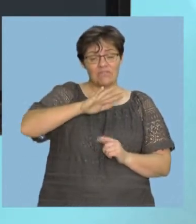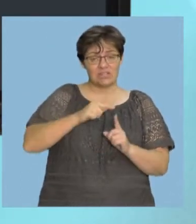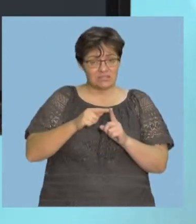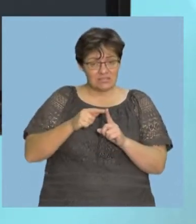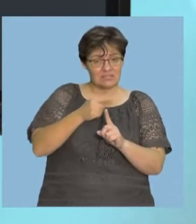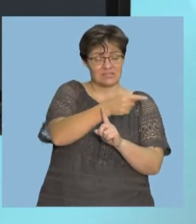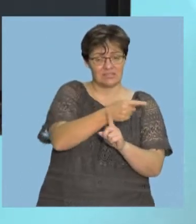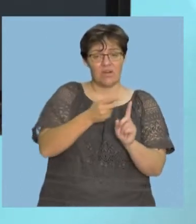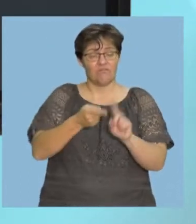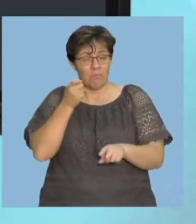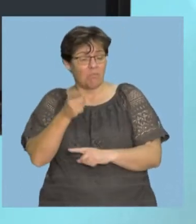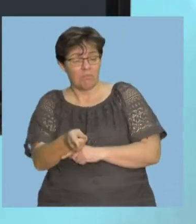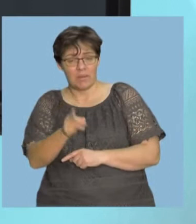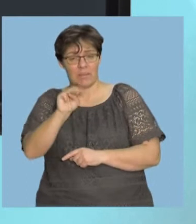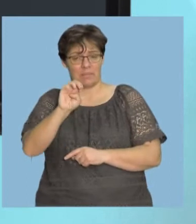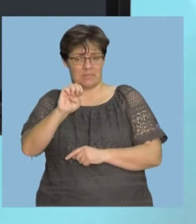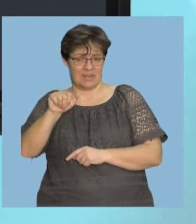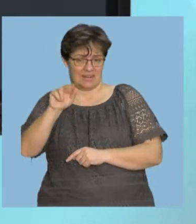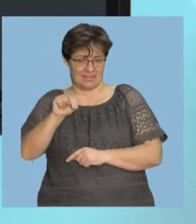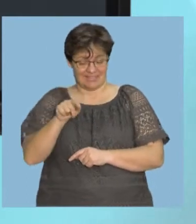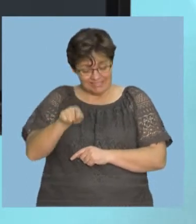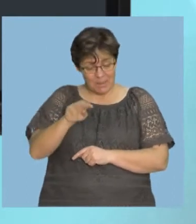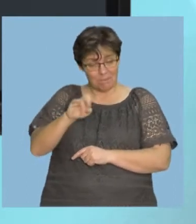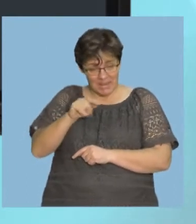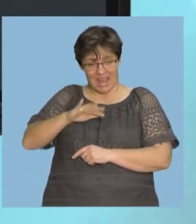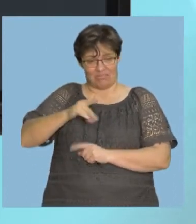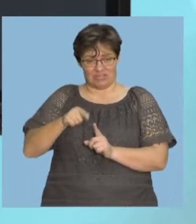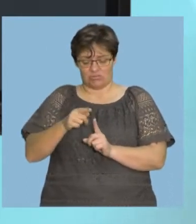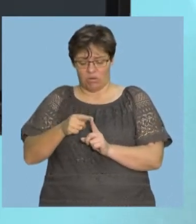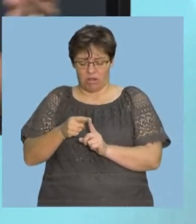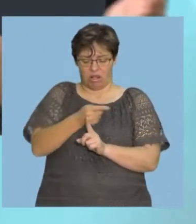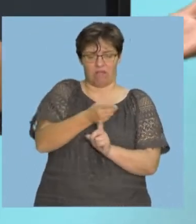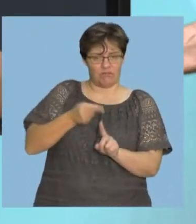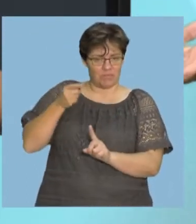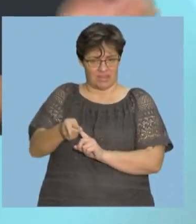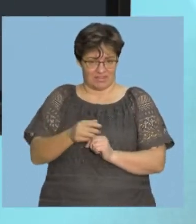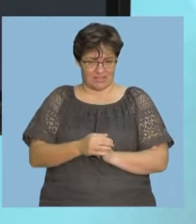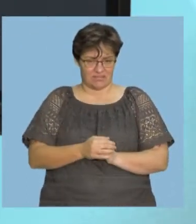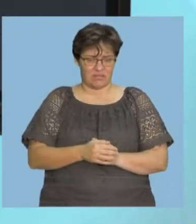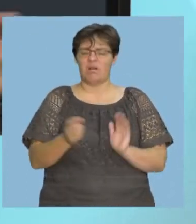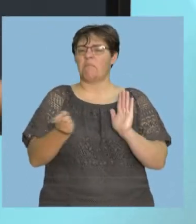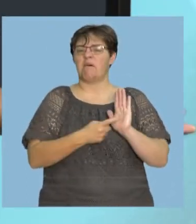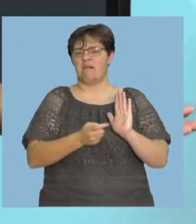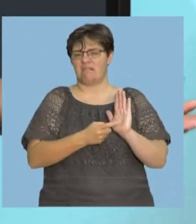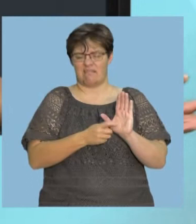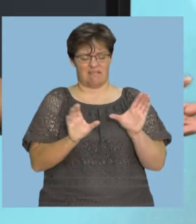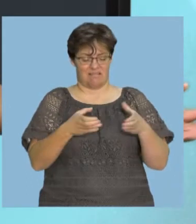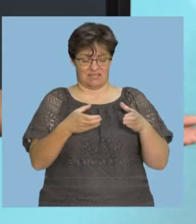from the mean, which is the average. Okay. Remember, let's say I have your marks in a